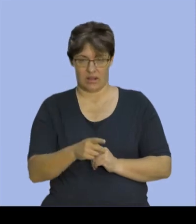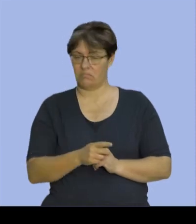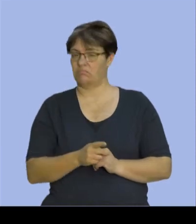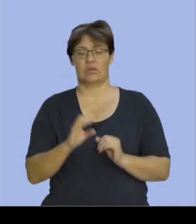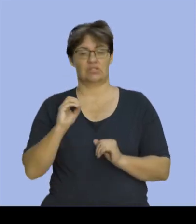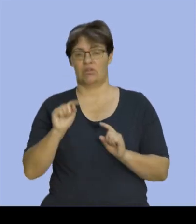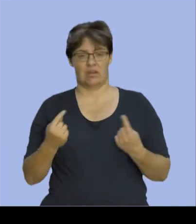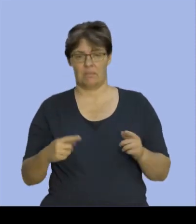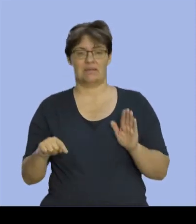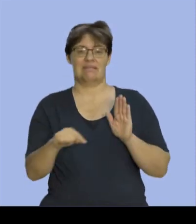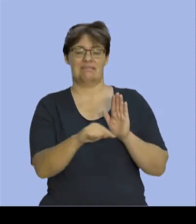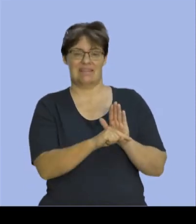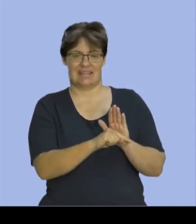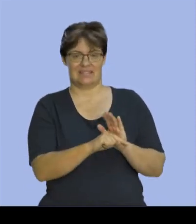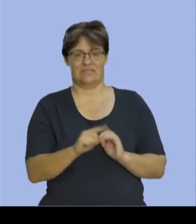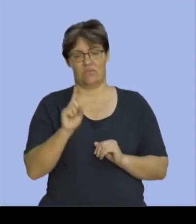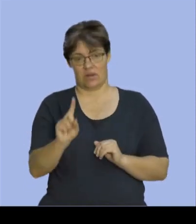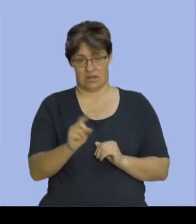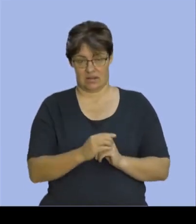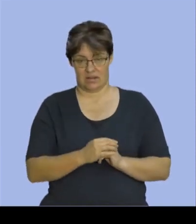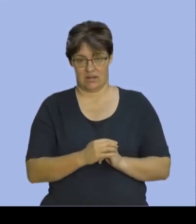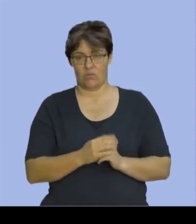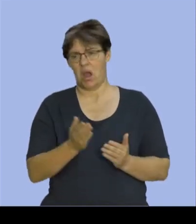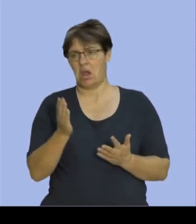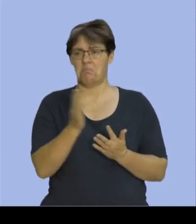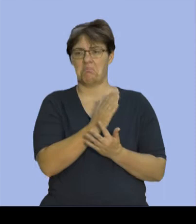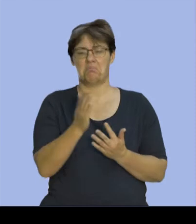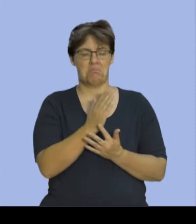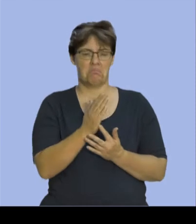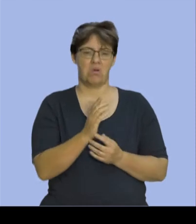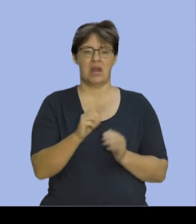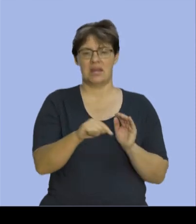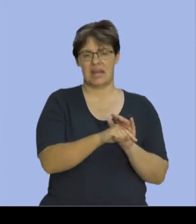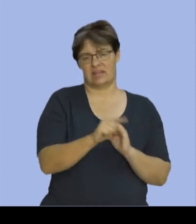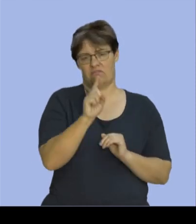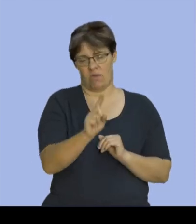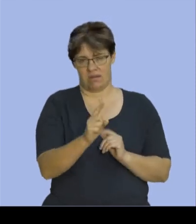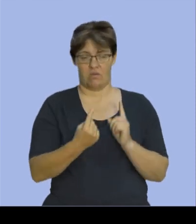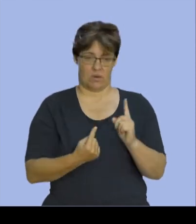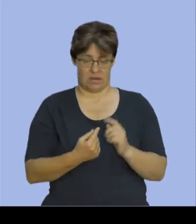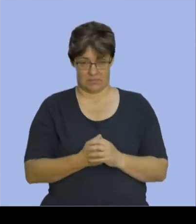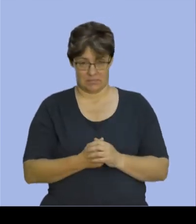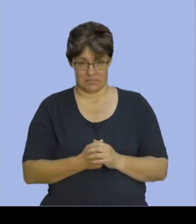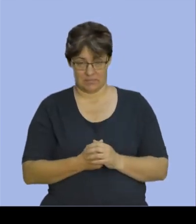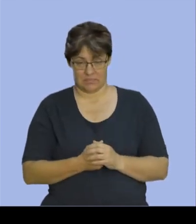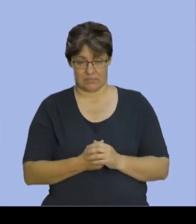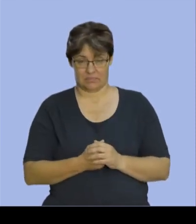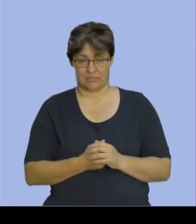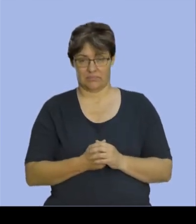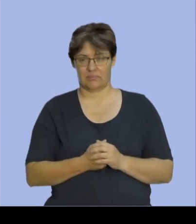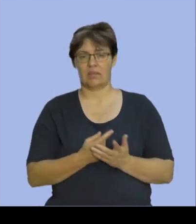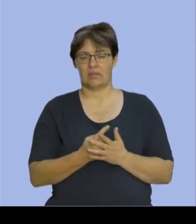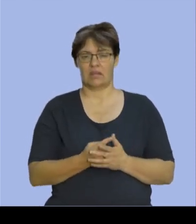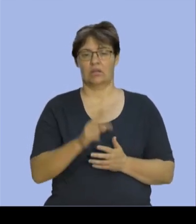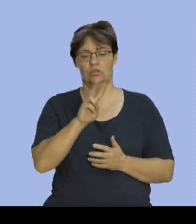not going to be 0, but negative 1, because it's normally between negative 1 and 1. And then